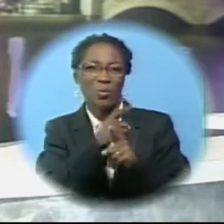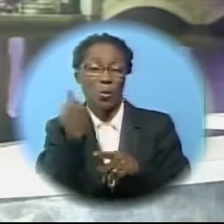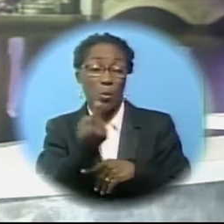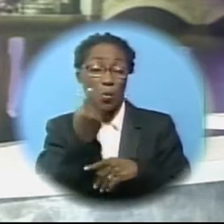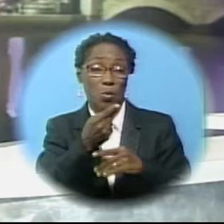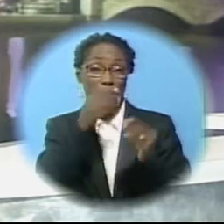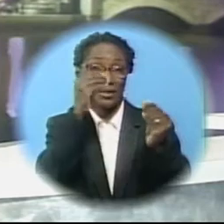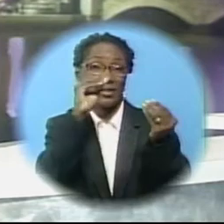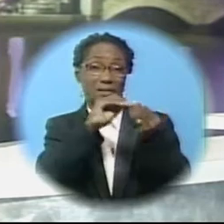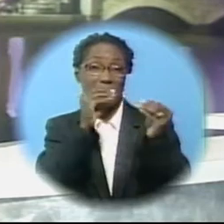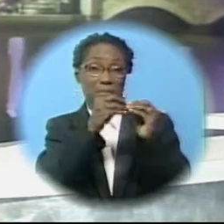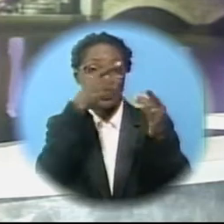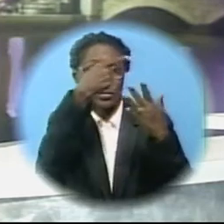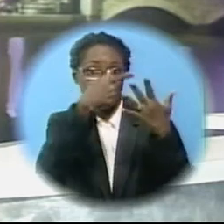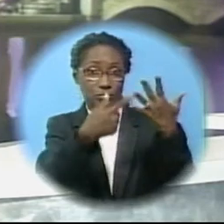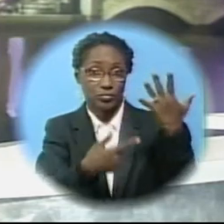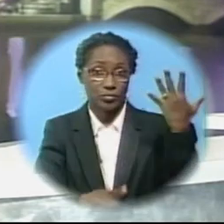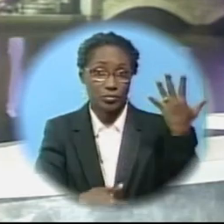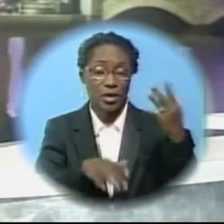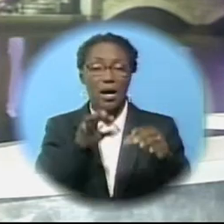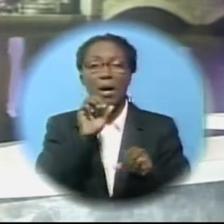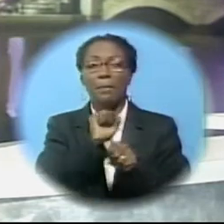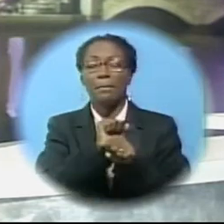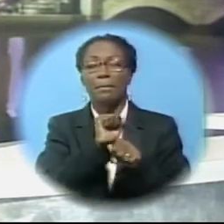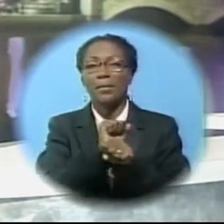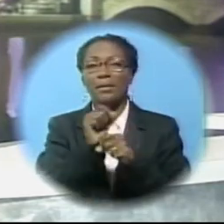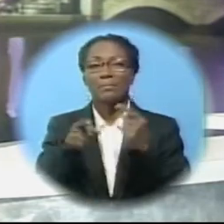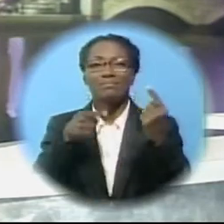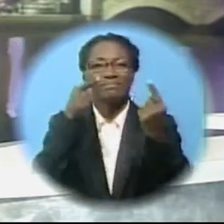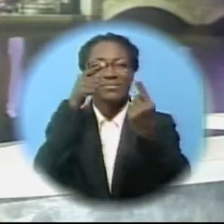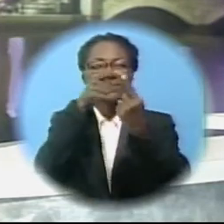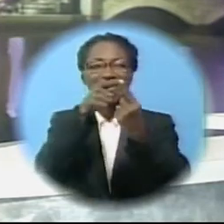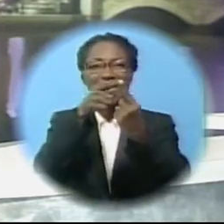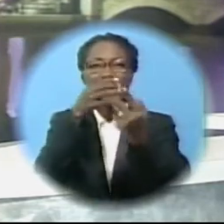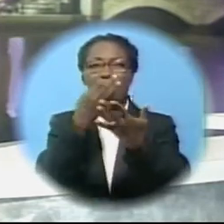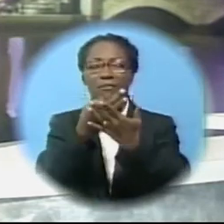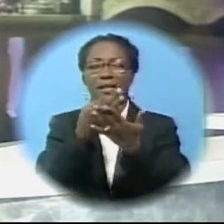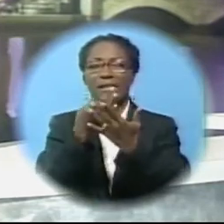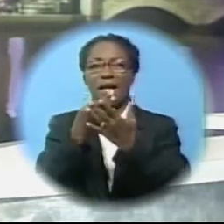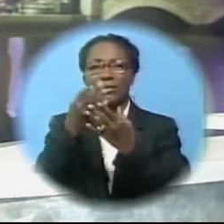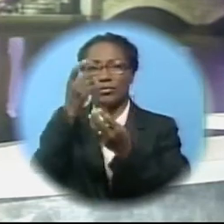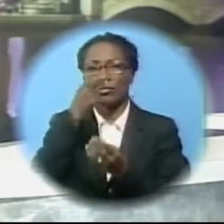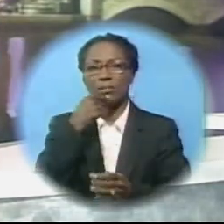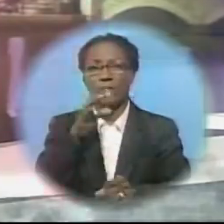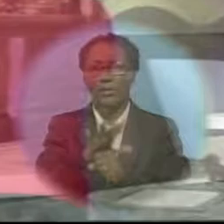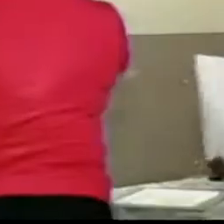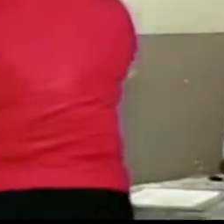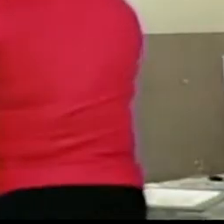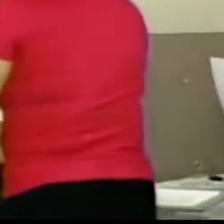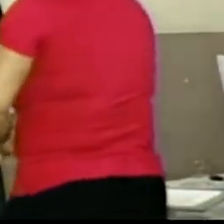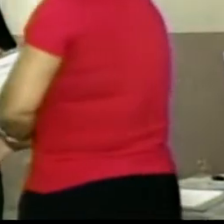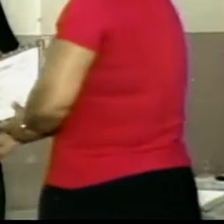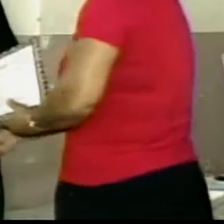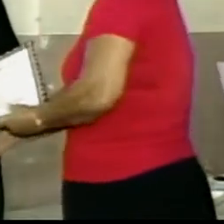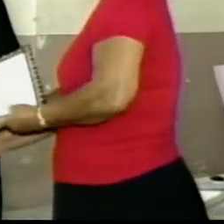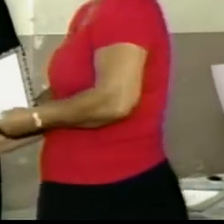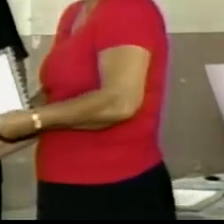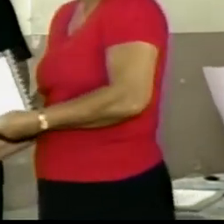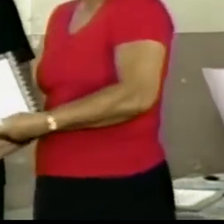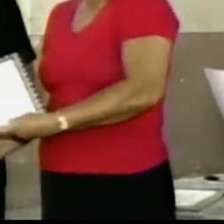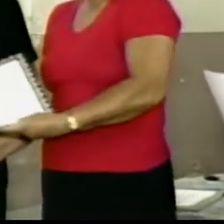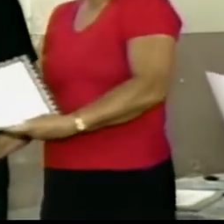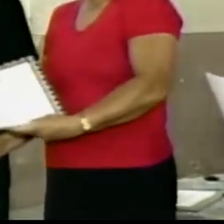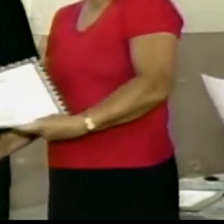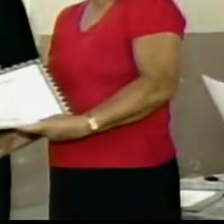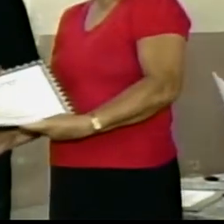is working to meet its financial obligations and targets. He put forward the case during a DLP St. Michael Northwest branch